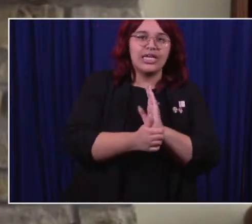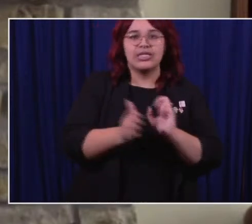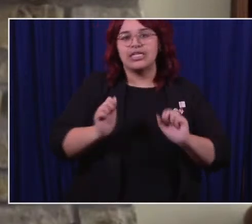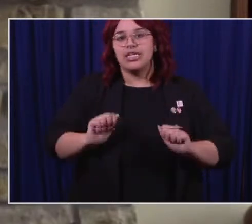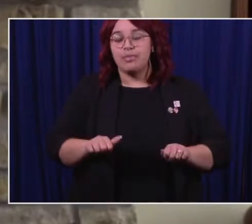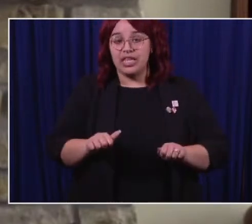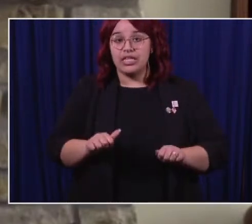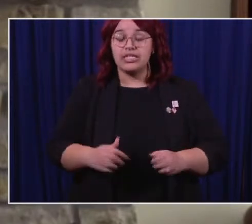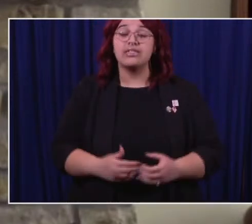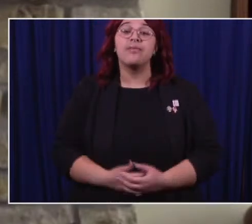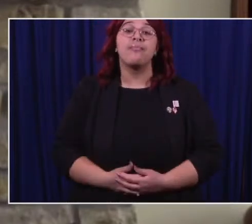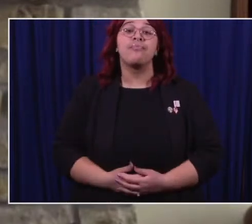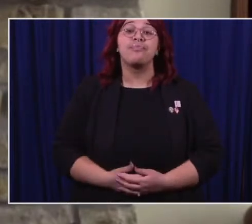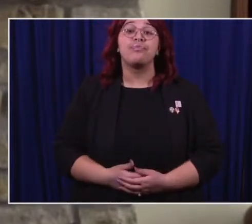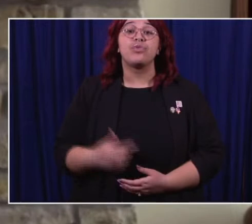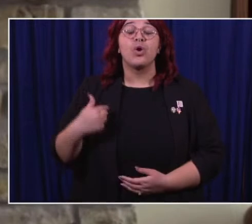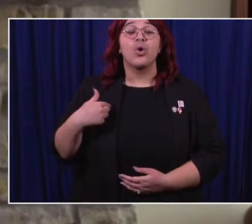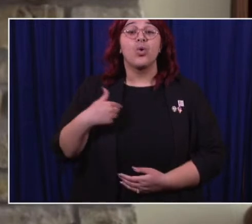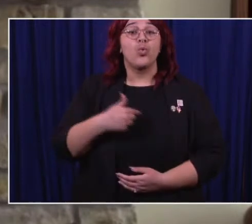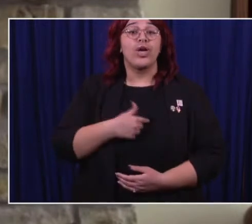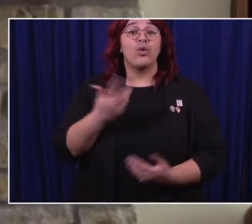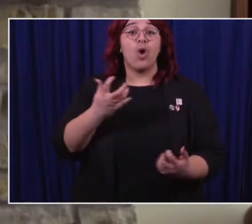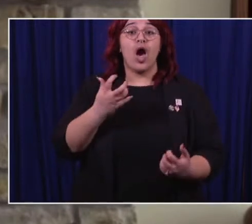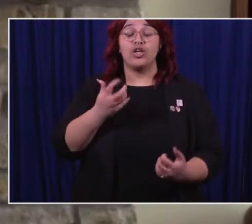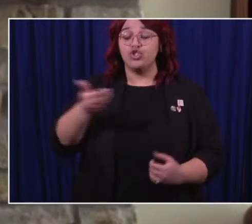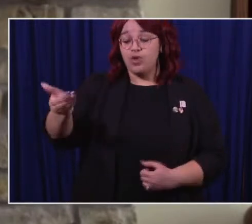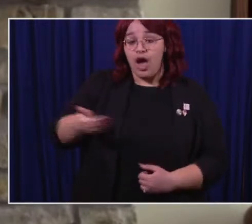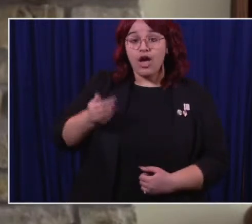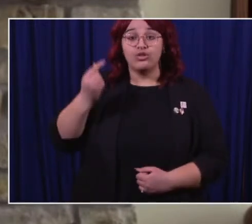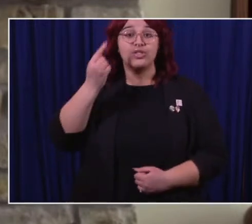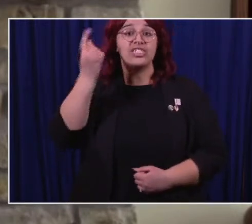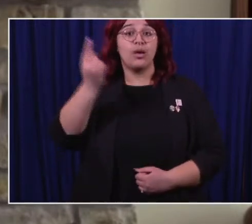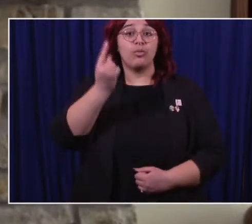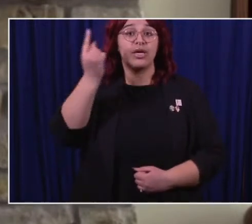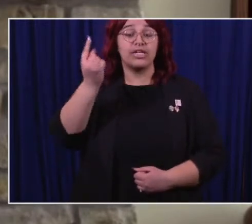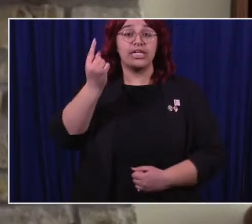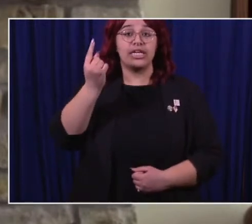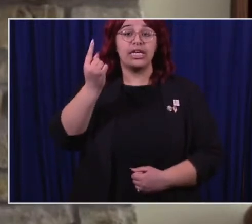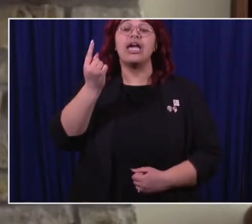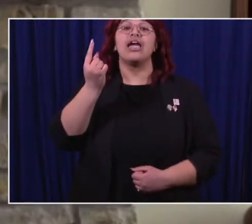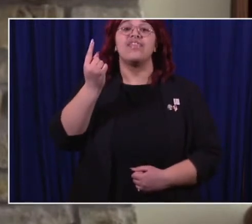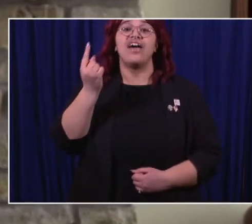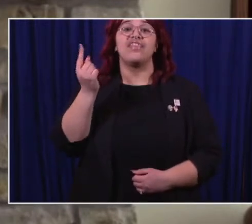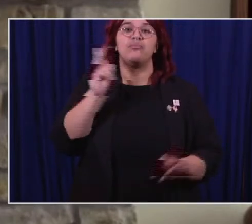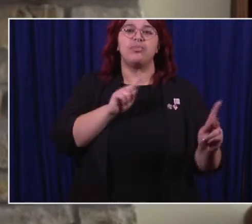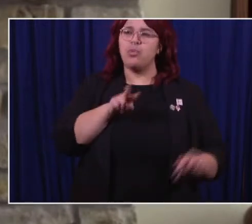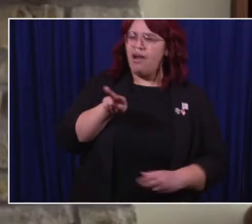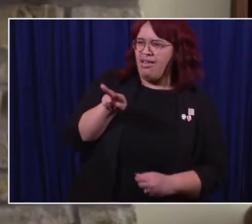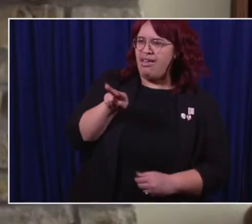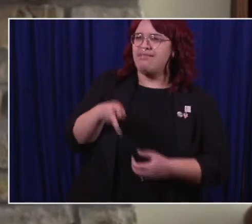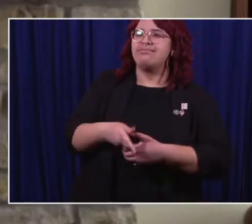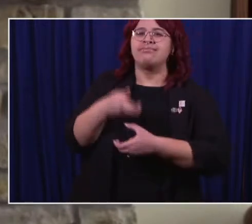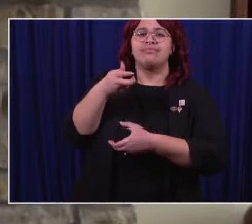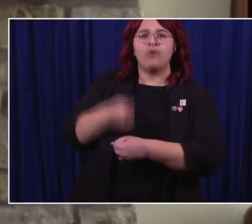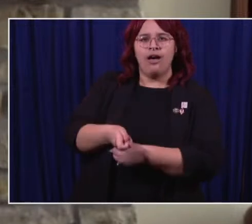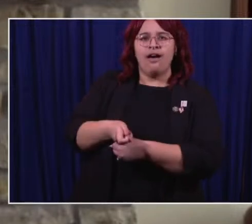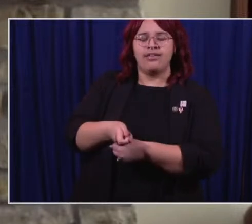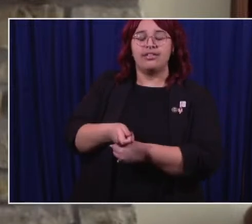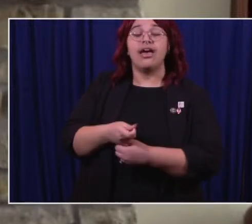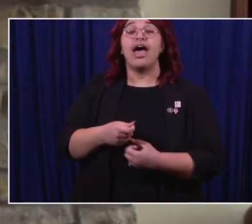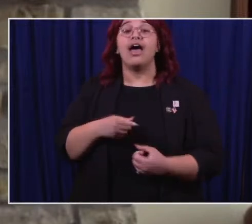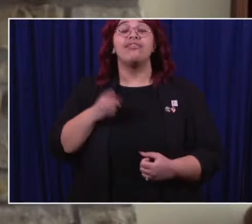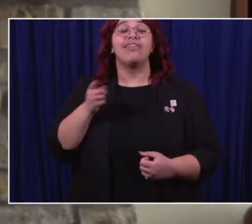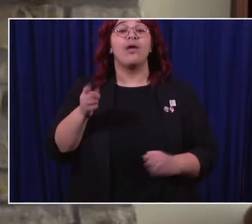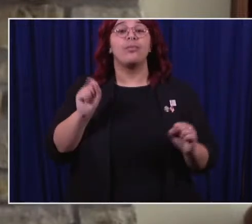engender confidence from the public, and someone who will be able to balance, what the needs are.